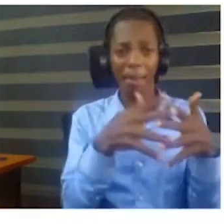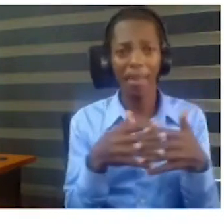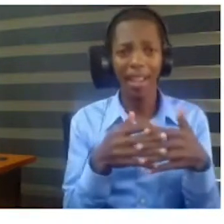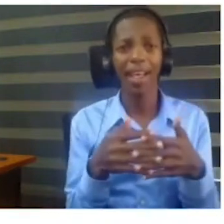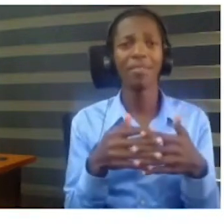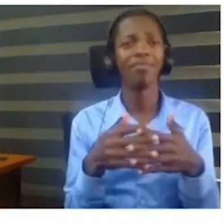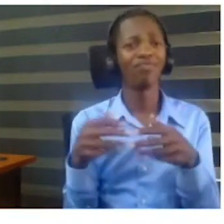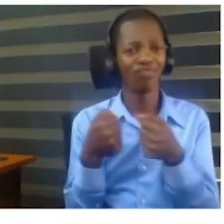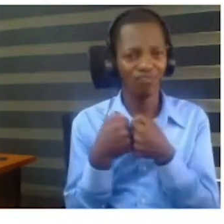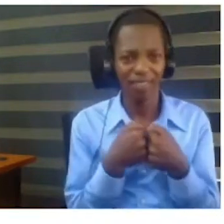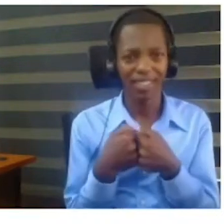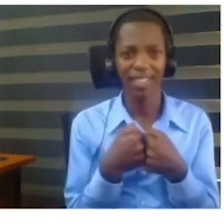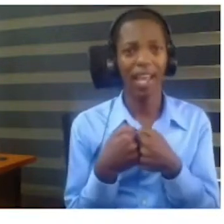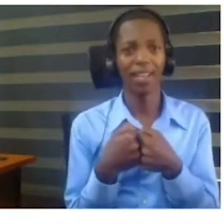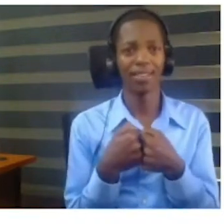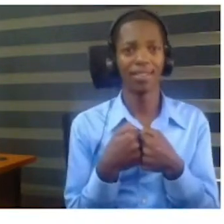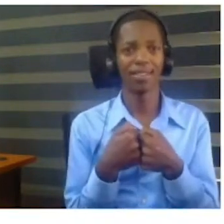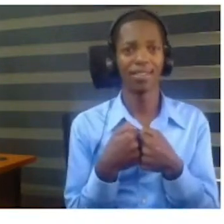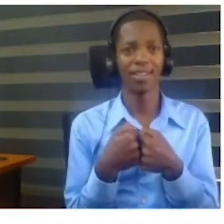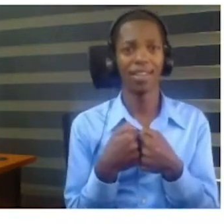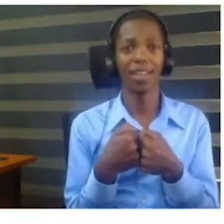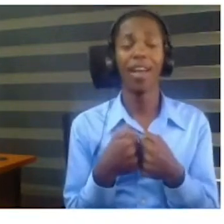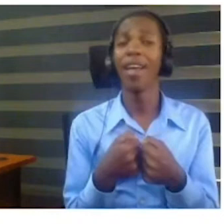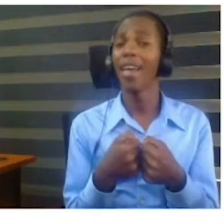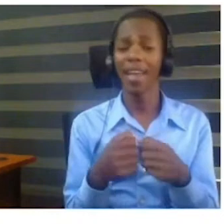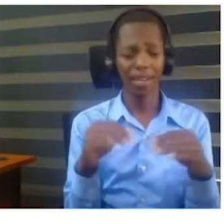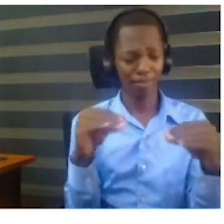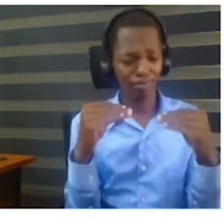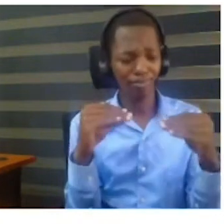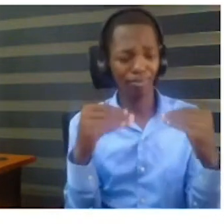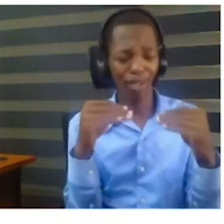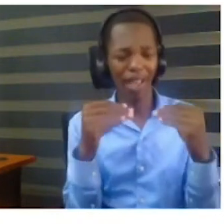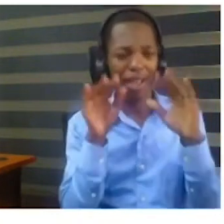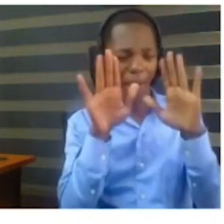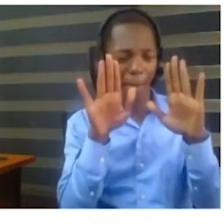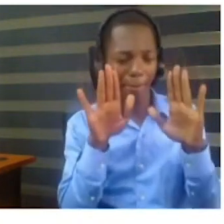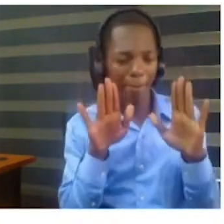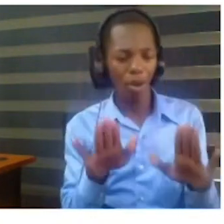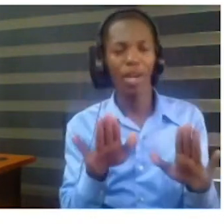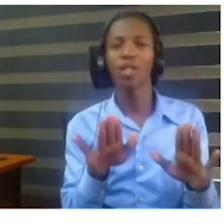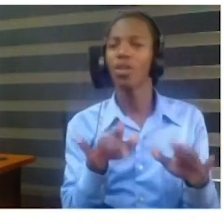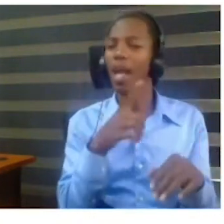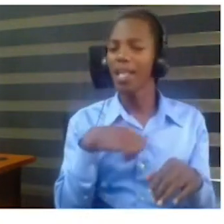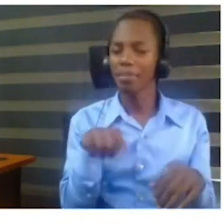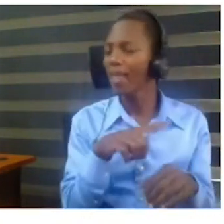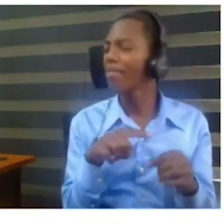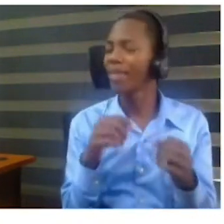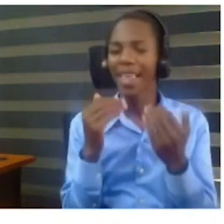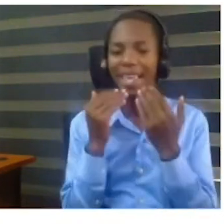of being grateful, especially disabled people. Everyone's always reminding us to be